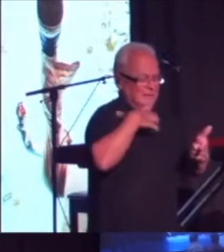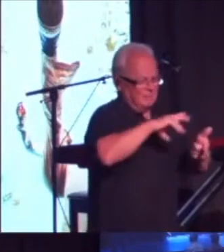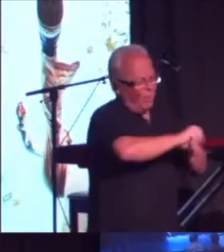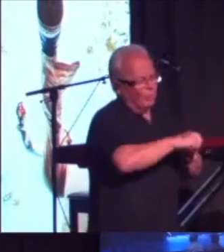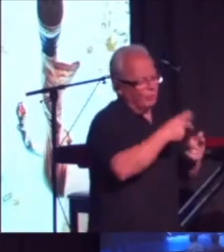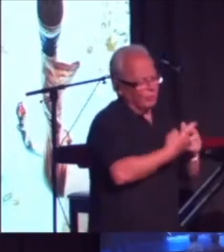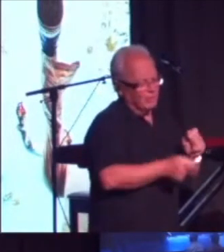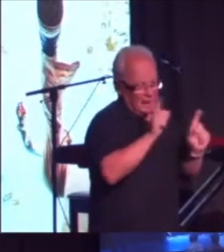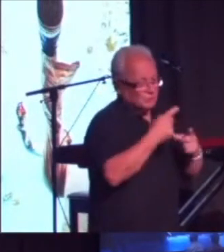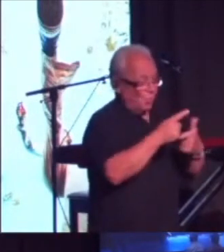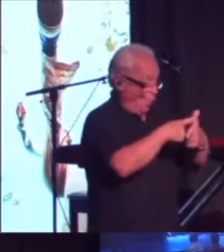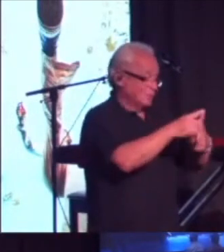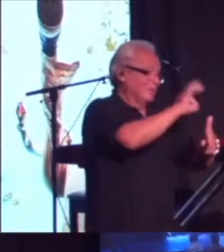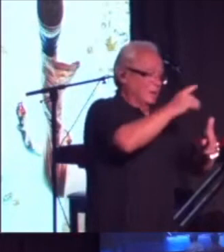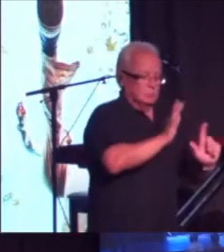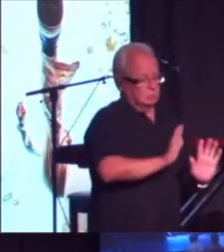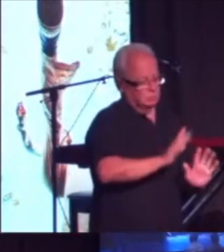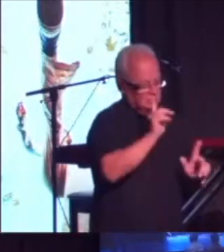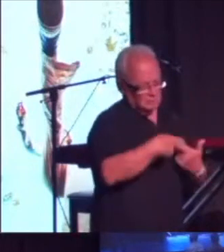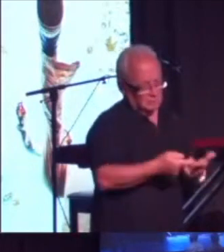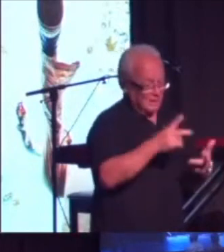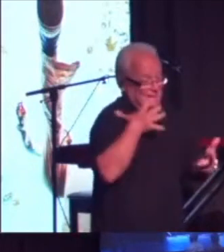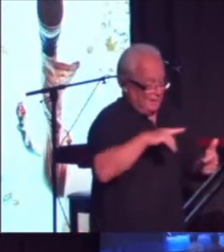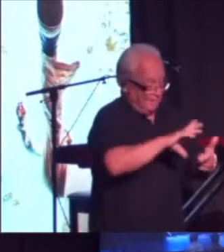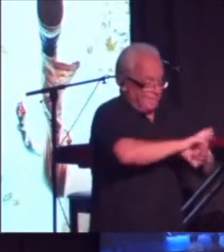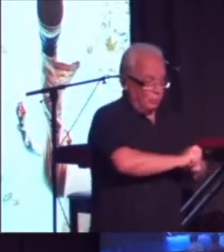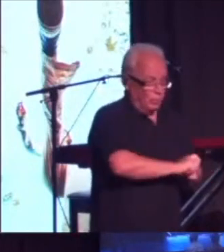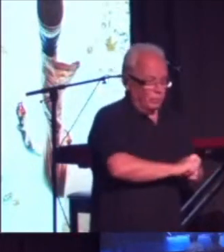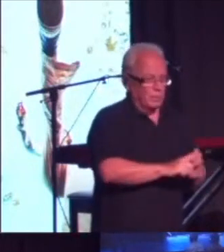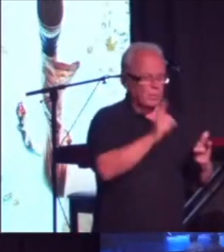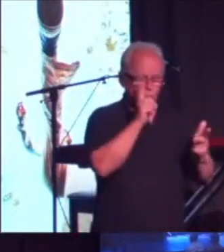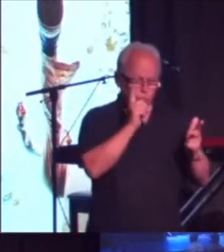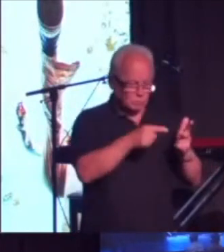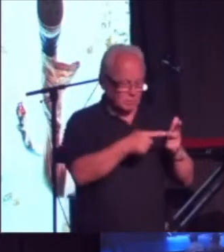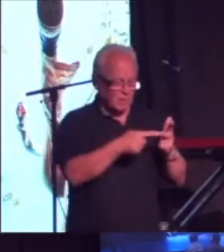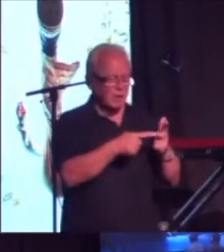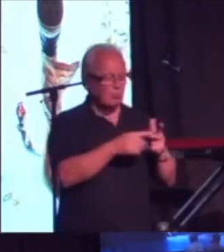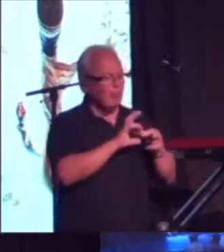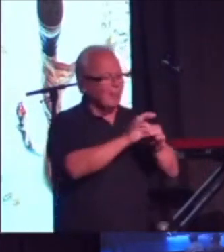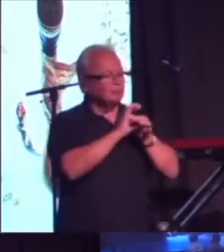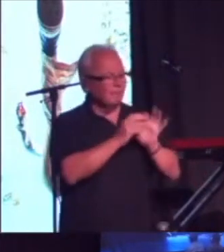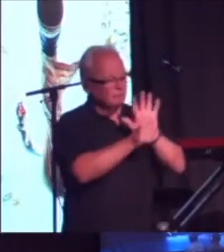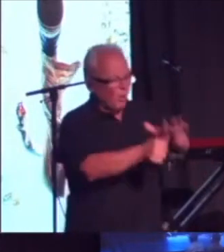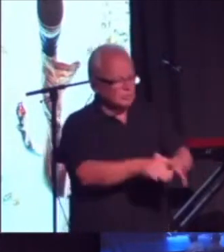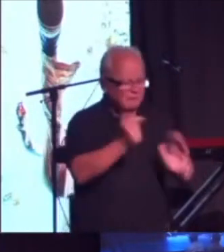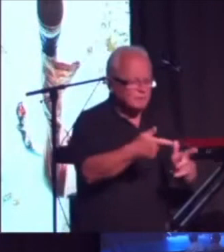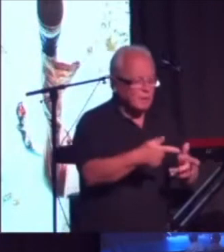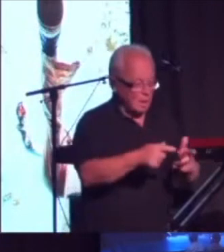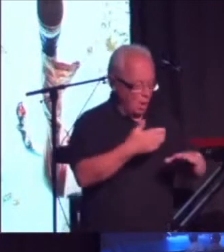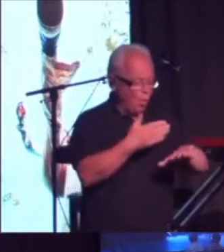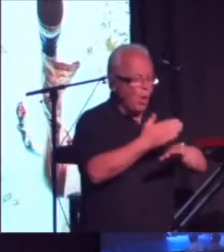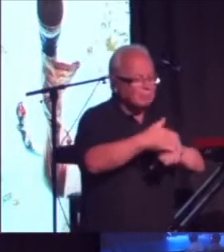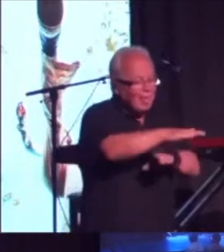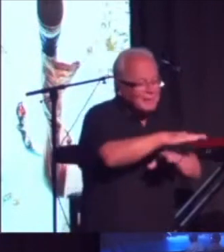Let me give you another type of relationship which, if you like, pushes itself on you. It's the vocational relationships. In other words, you need to know people in